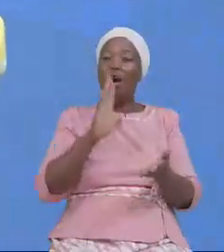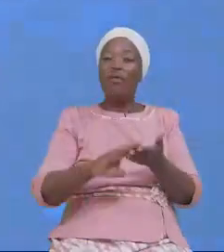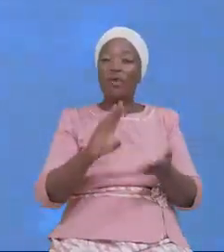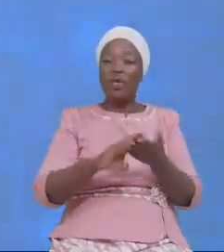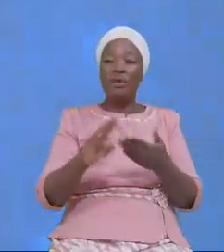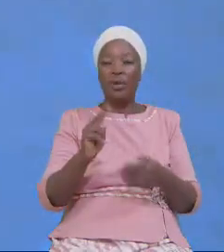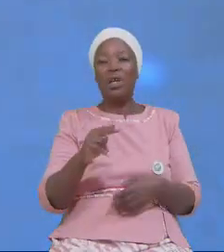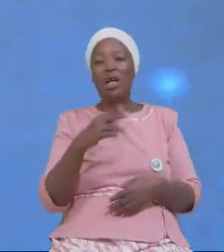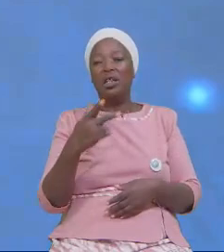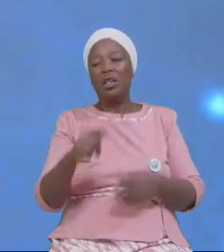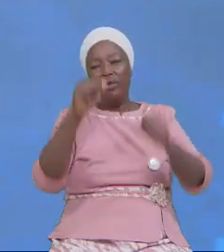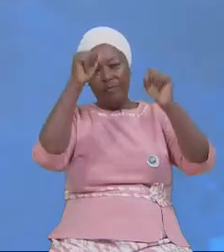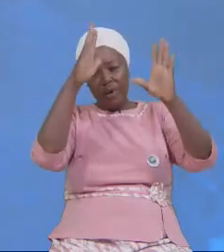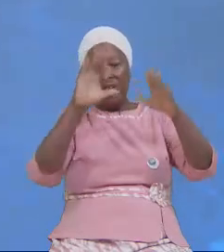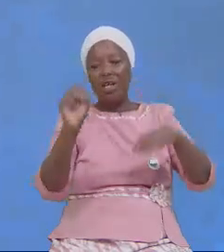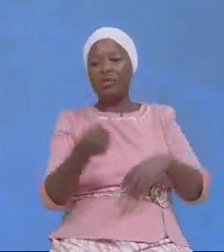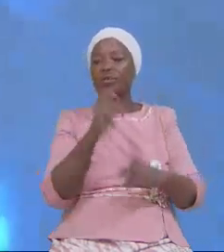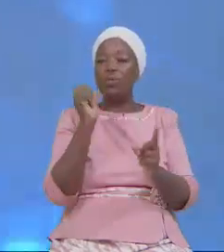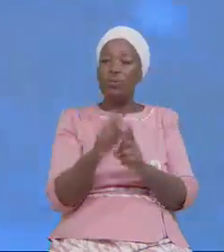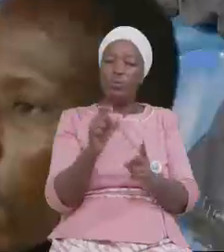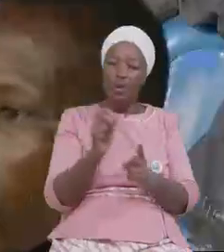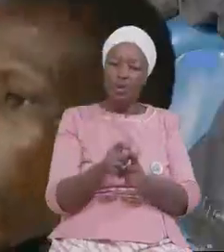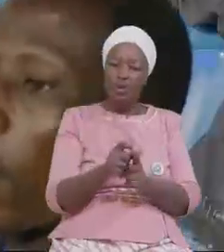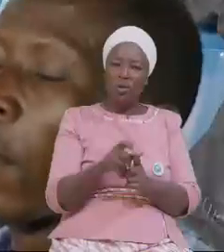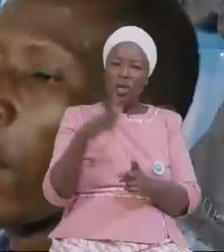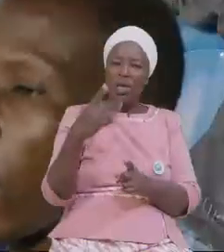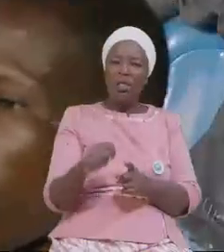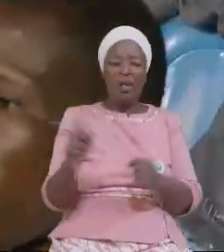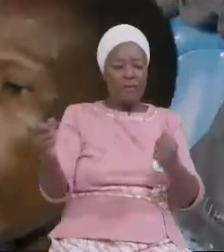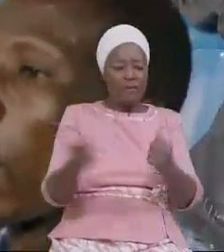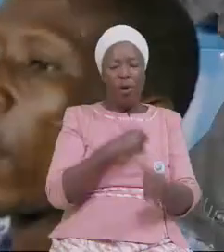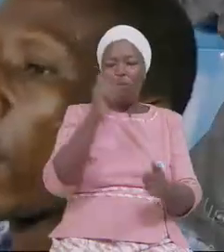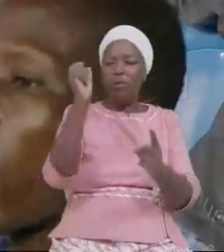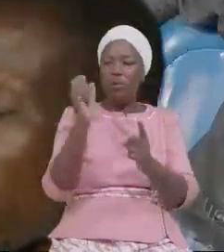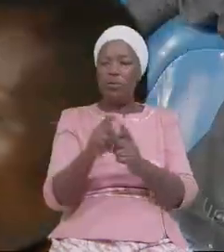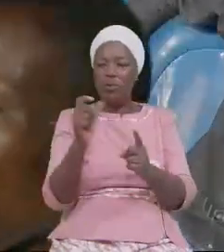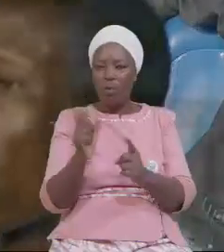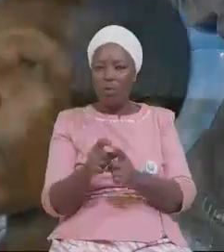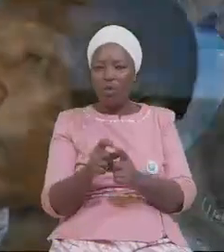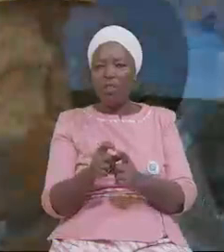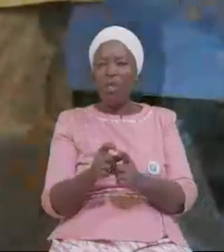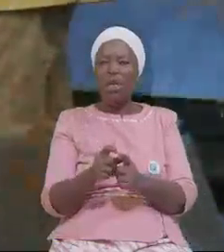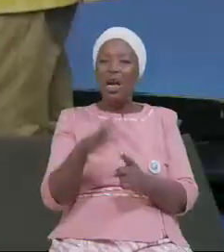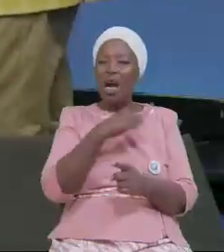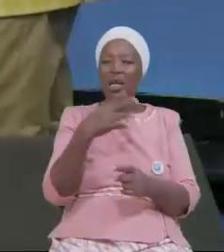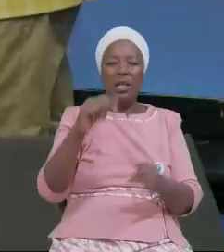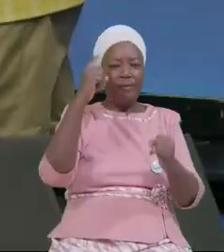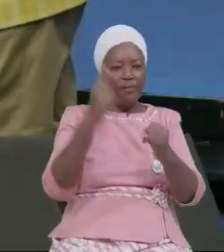The father's word, the foremost word, the